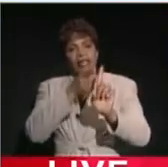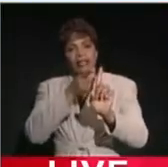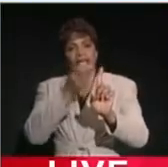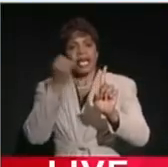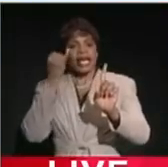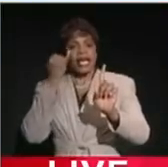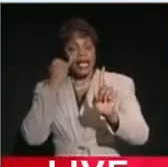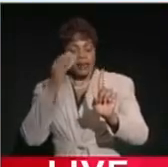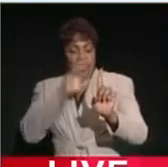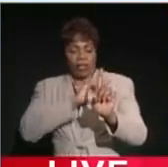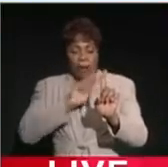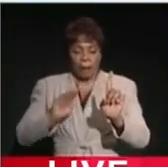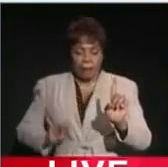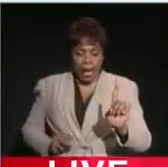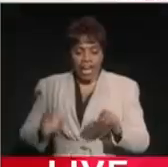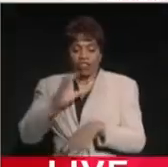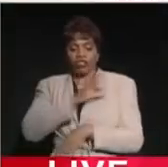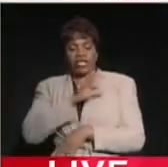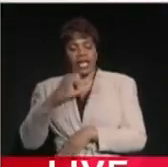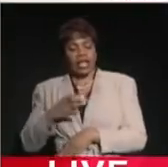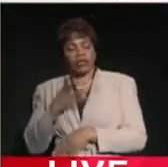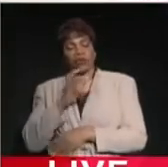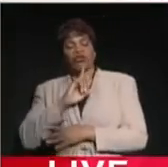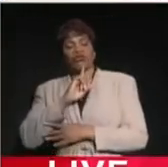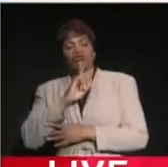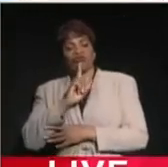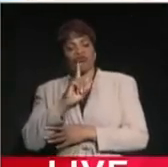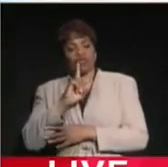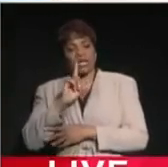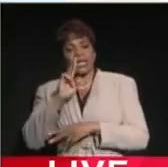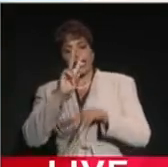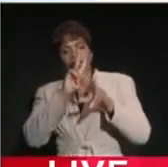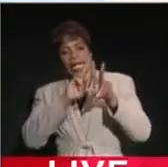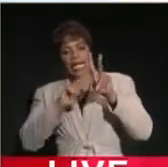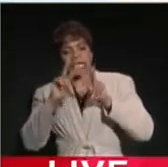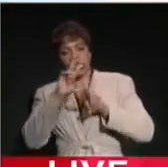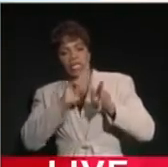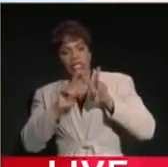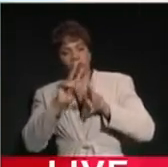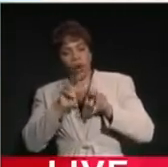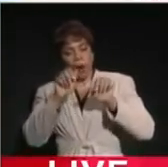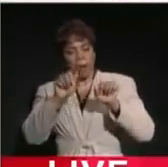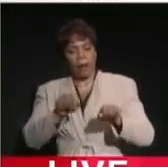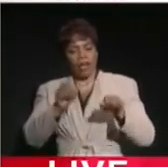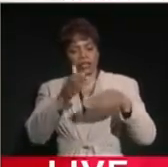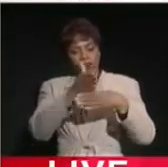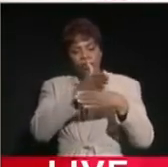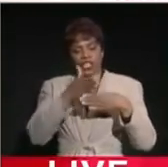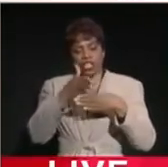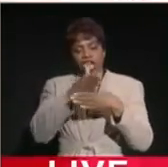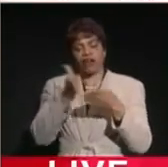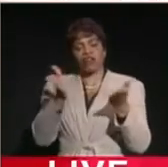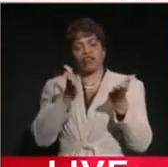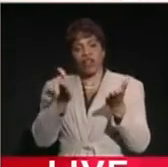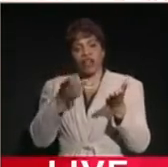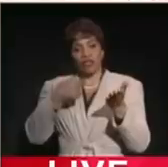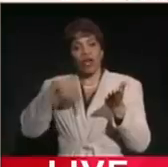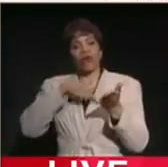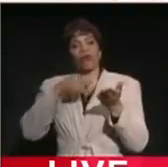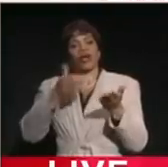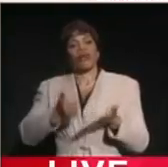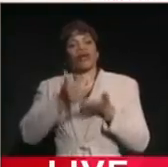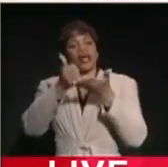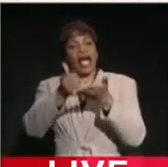and councils want to explore a possible sharing of services, we'll help fund that. And if you go ahead and each of